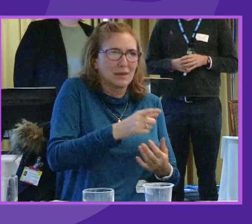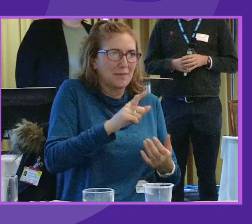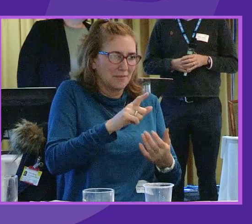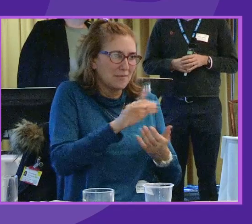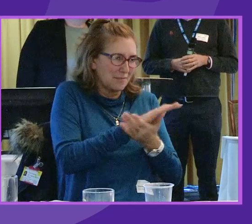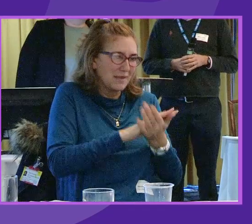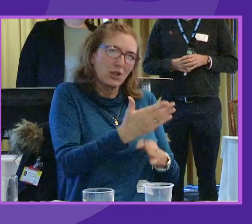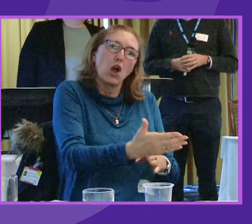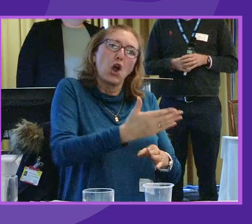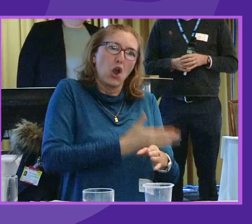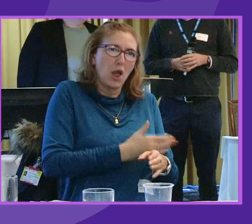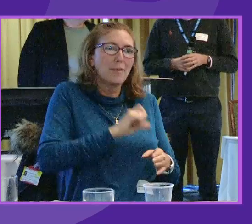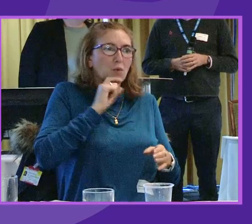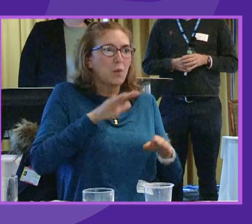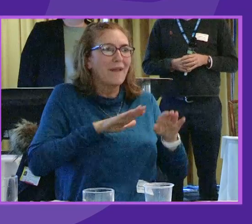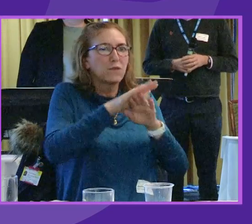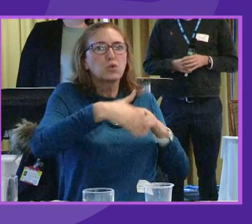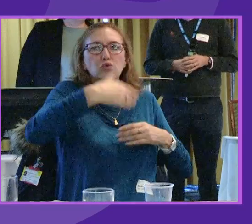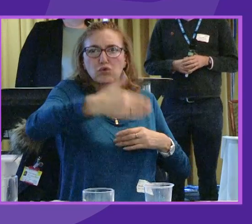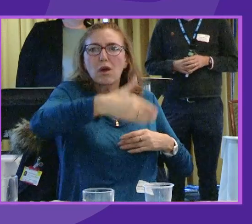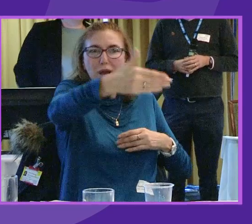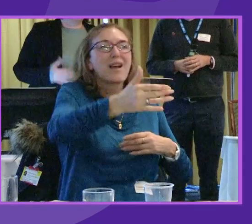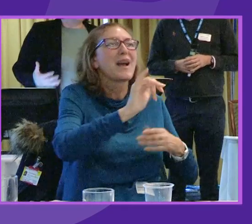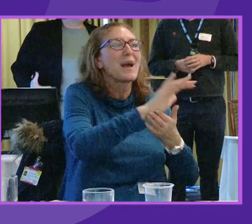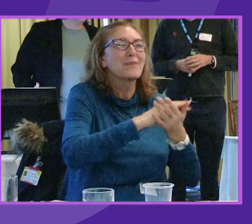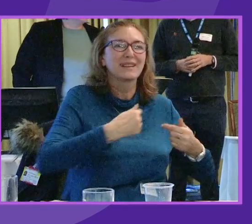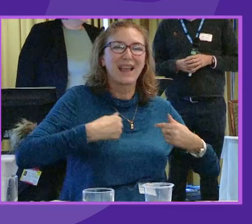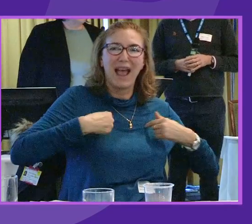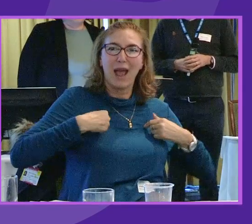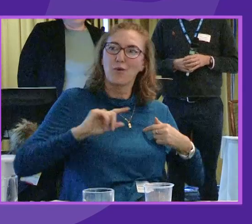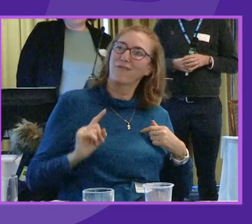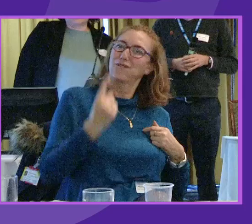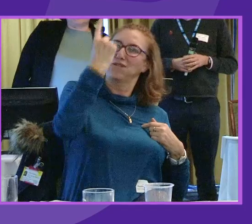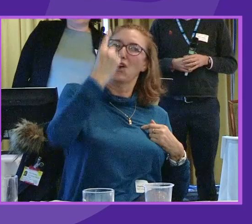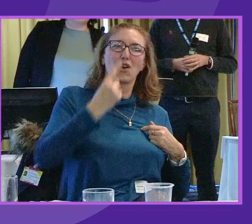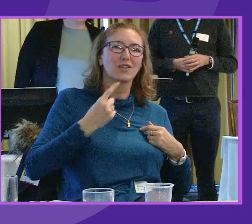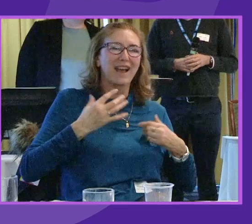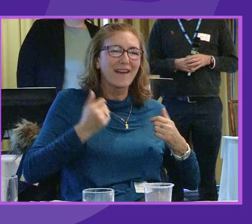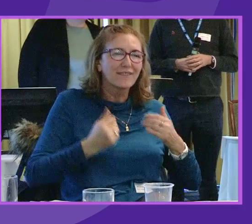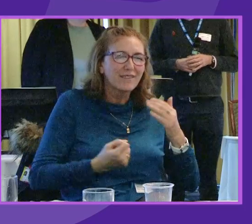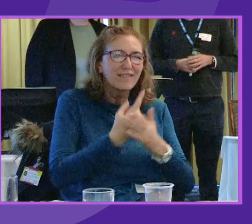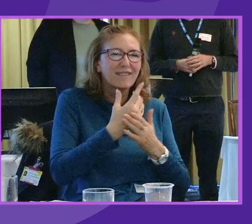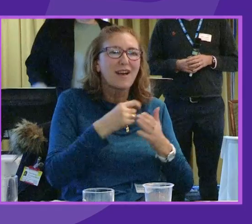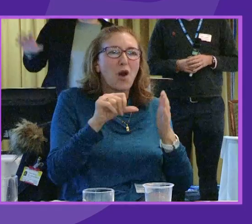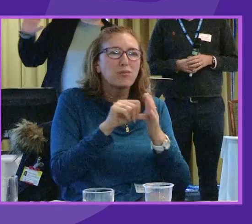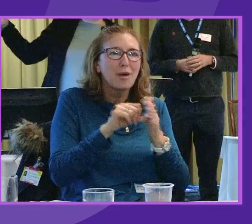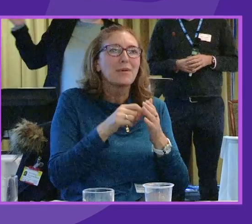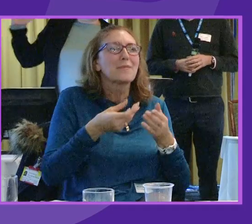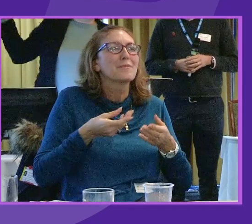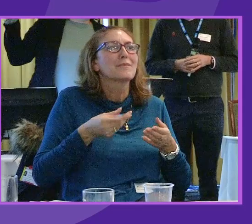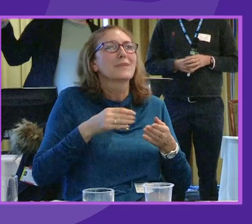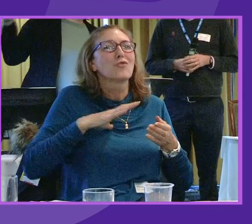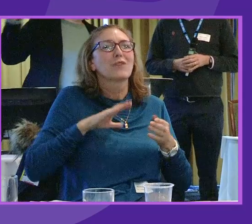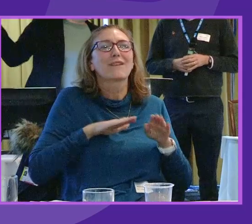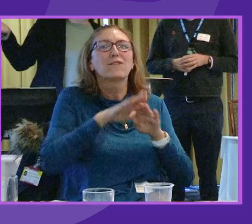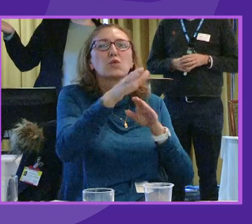implies that there will be future implementers as well. So hopefully some of the learning and the teething problems we might be having locally will be something that can be scaled up across the